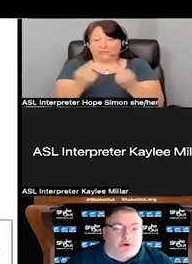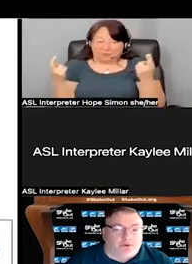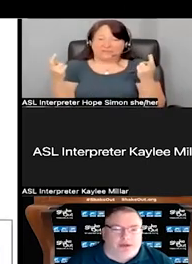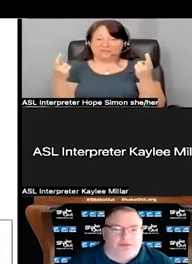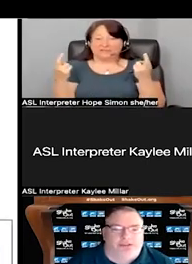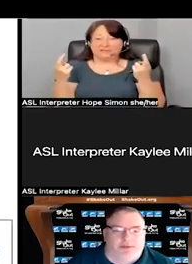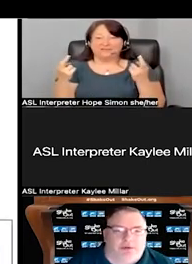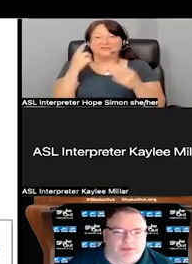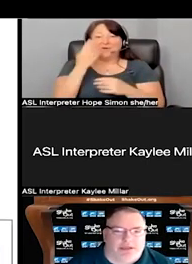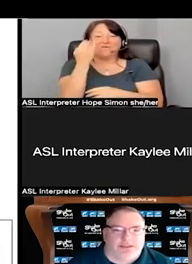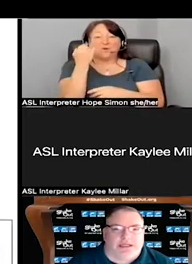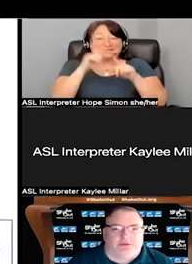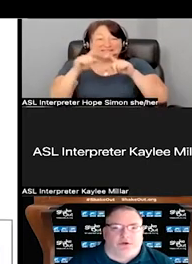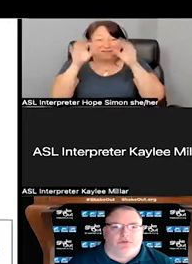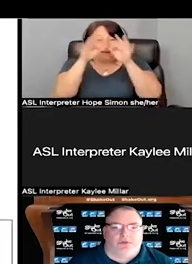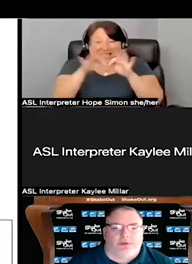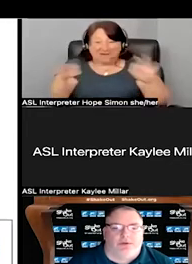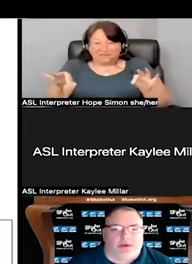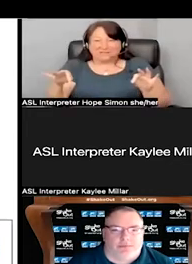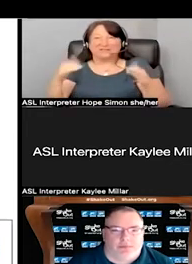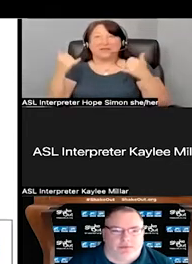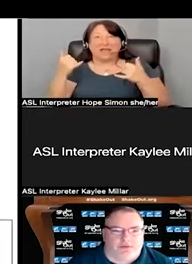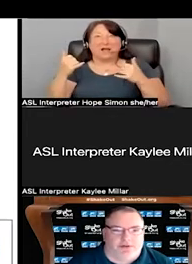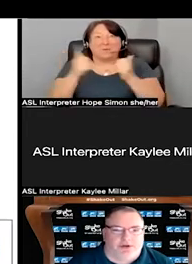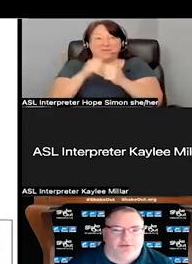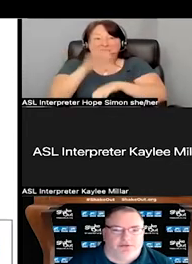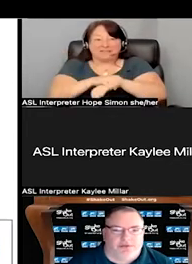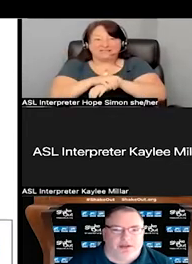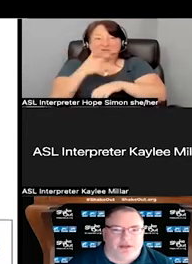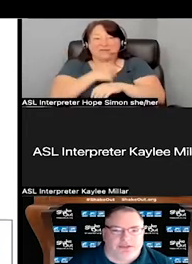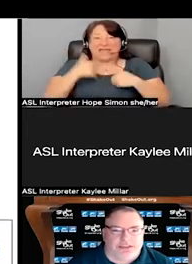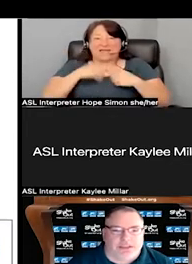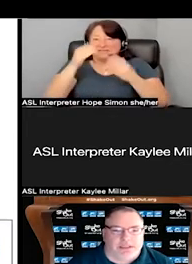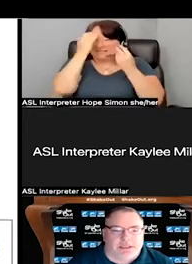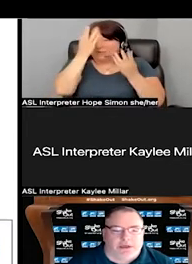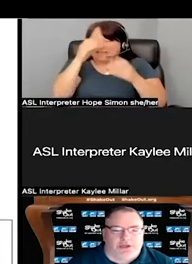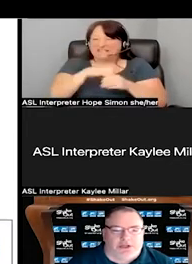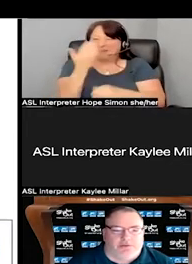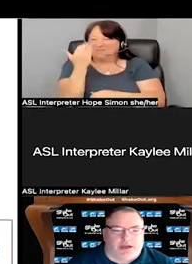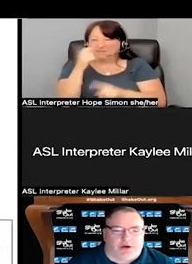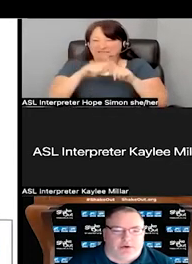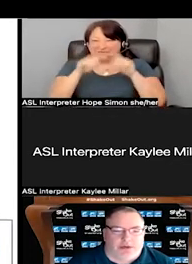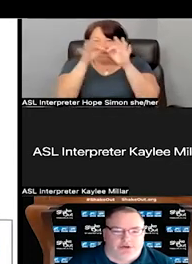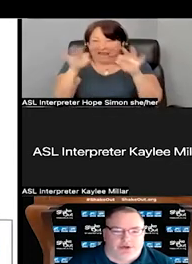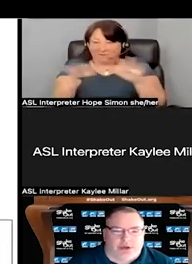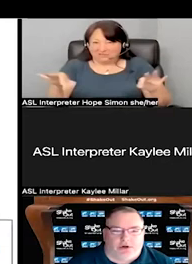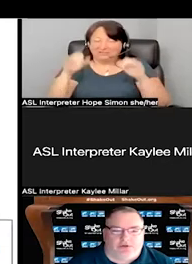into 14 languages. So now with English, have a total of these materials in 15 languages, which you can find